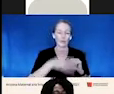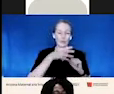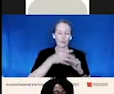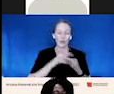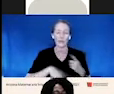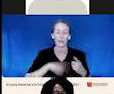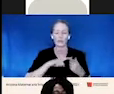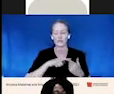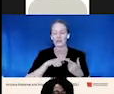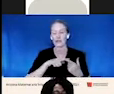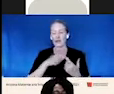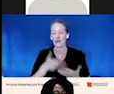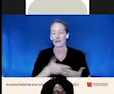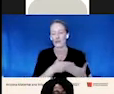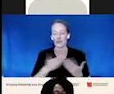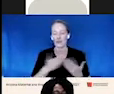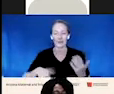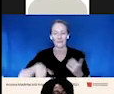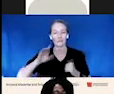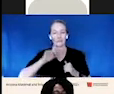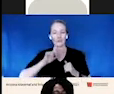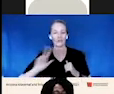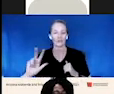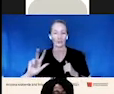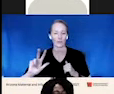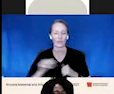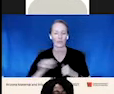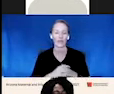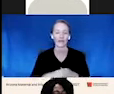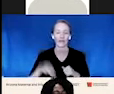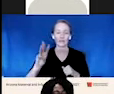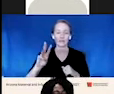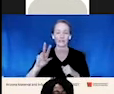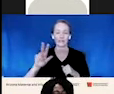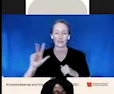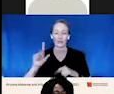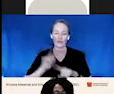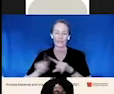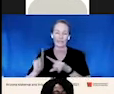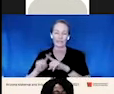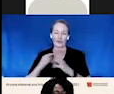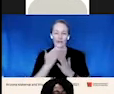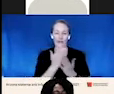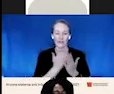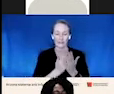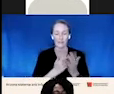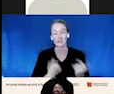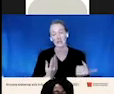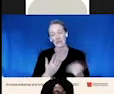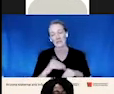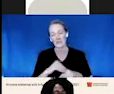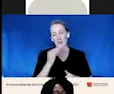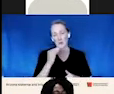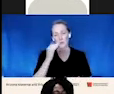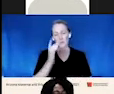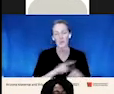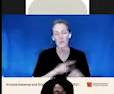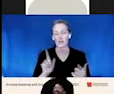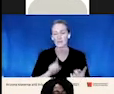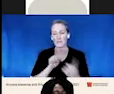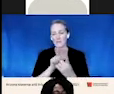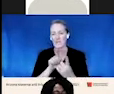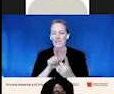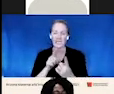old, and it is composed of 63 lessons. It's home visiting, but it's really meeting them where they're at. So sometimes that might be meeting in a